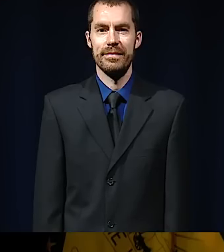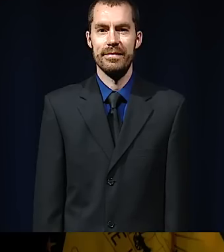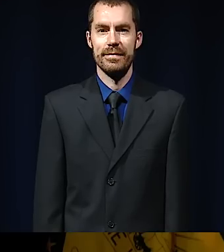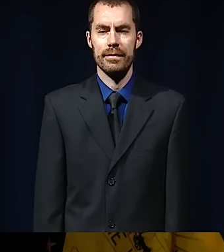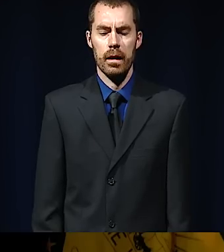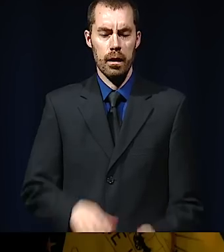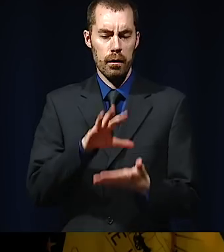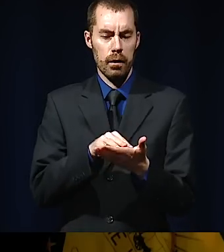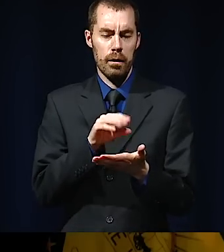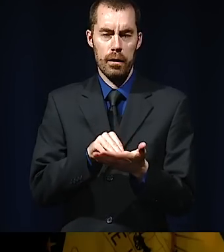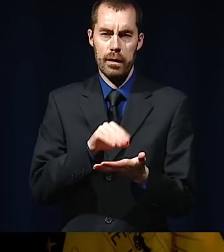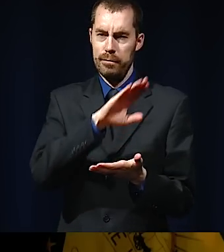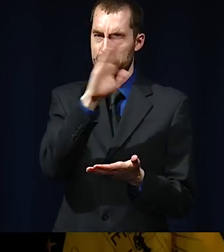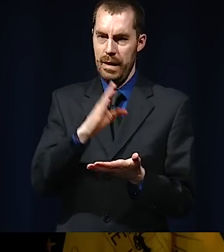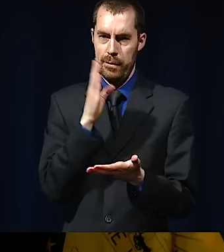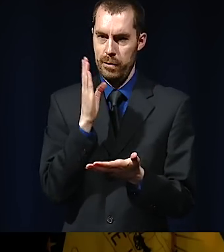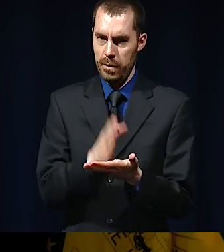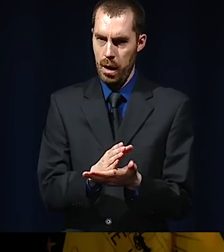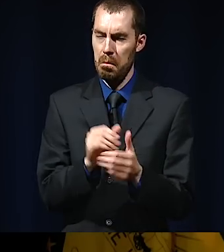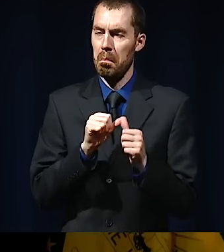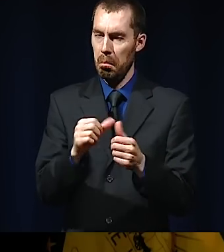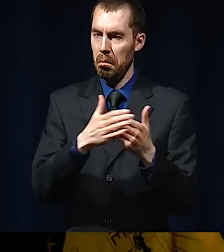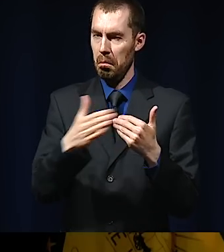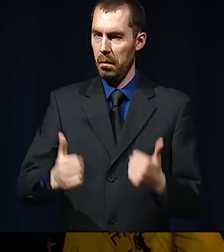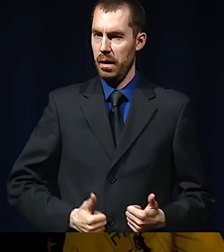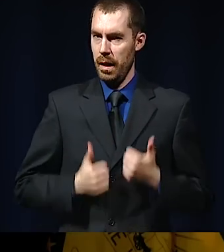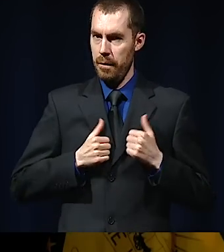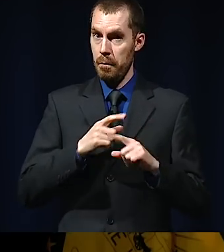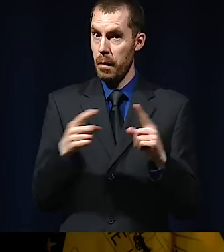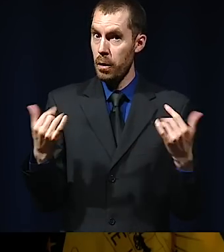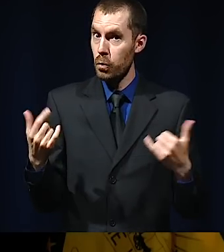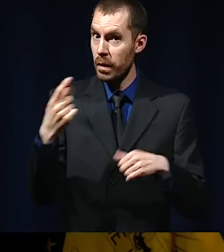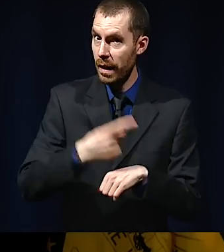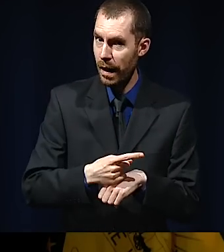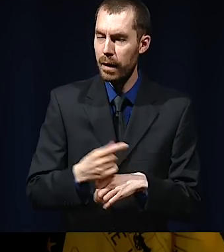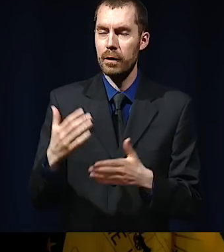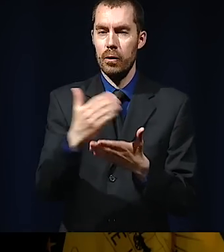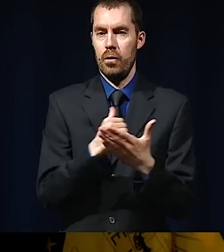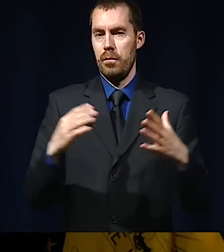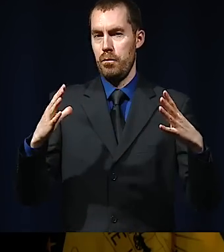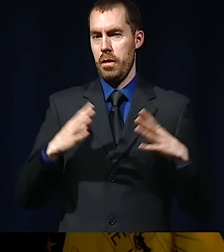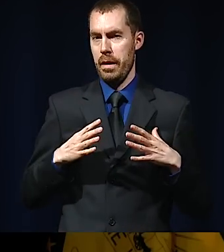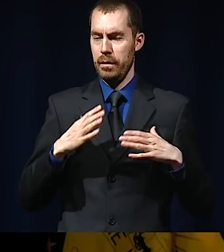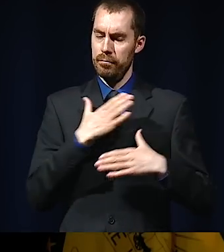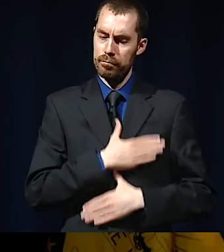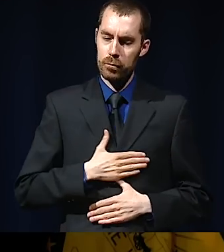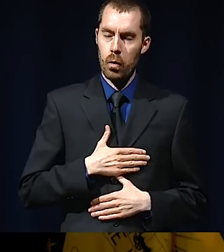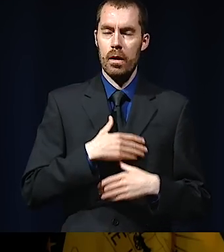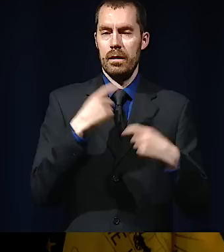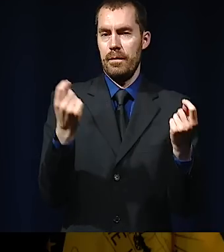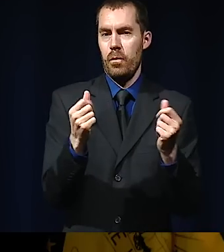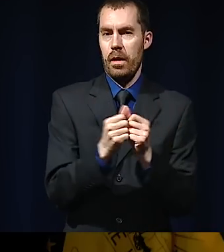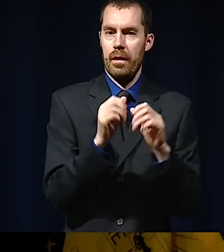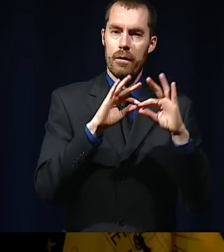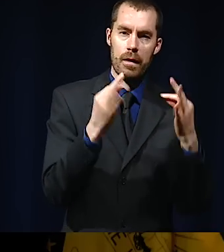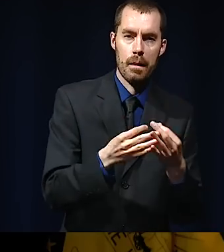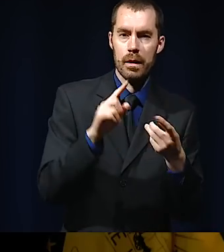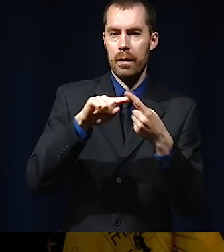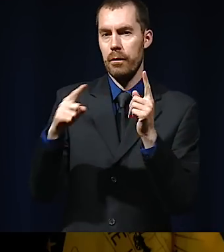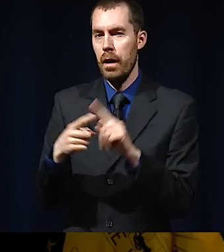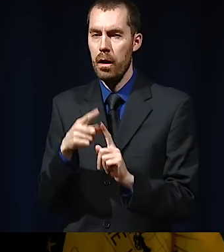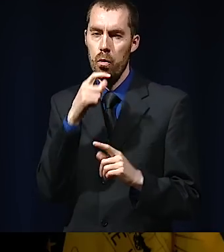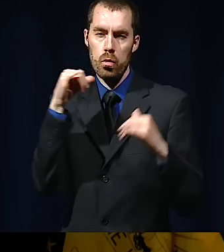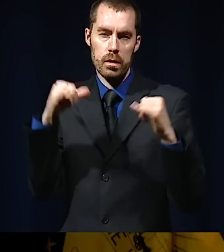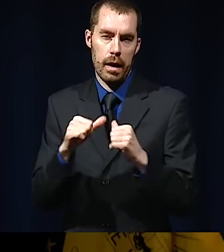Though learning should be a lifelong endeavor, today you've earned a break. Enjoy your celebrations with your families, friends, or quarantine mates. And remember, we